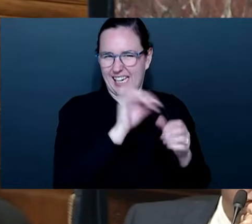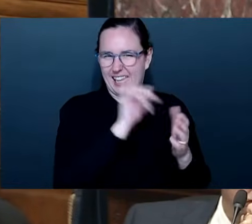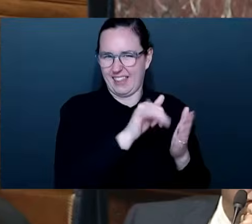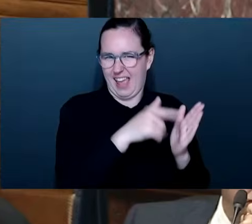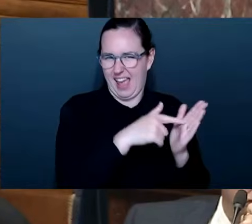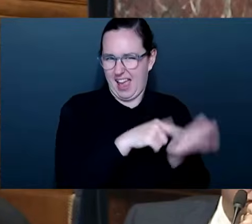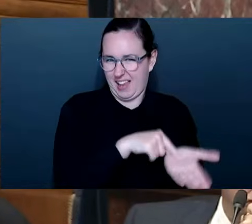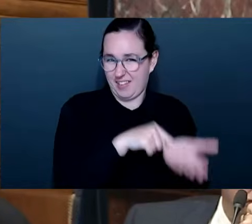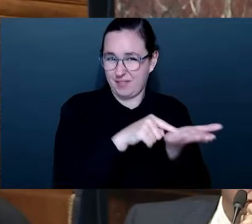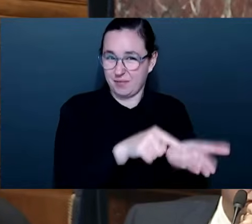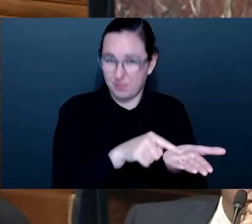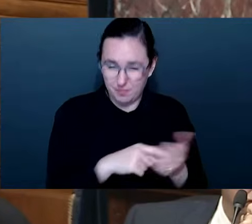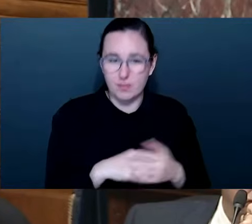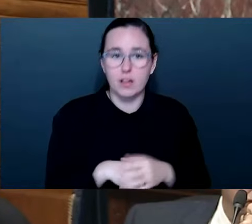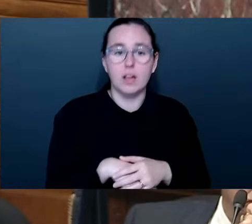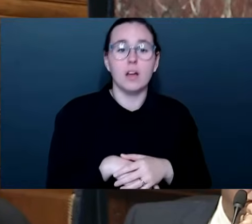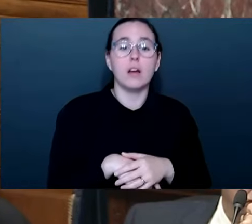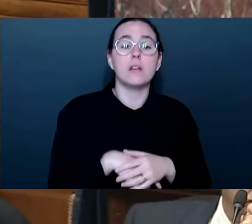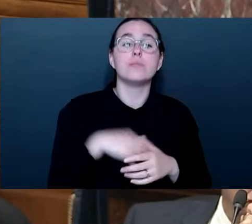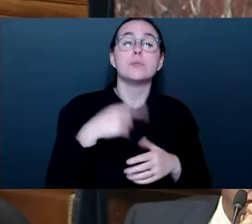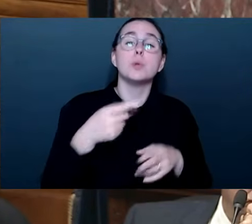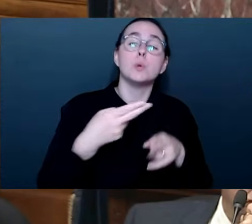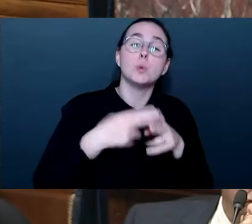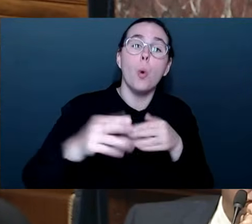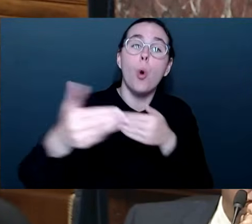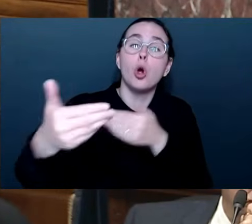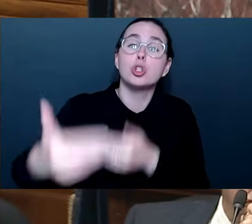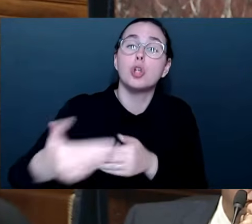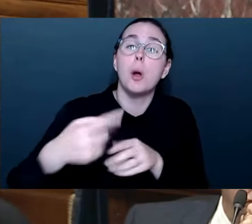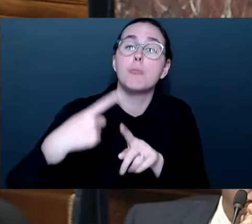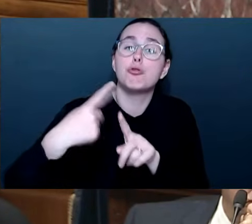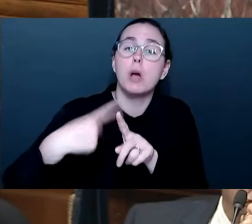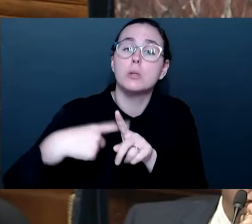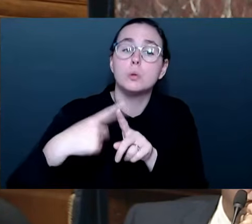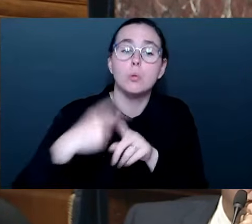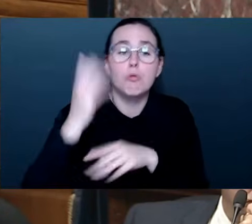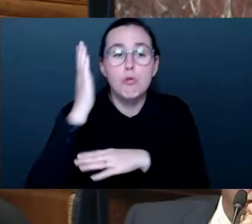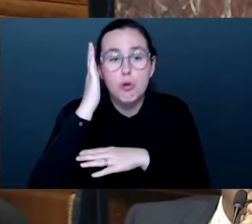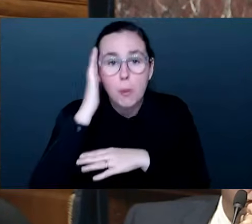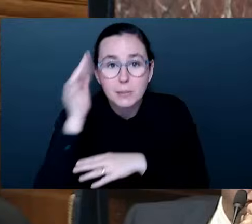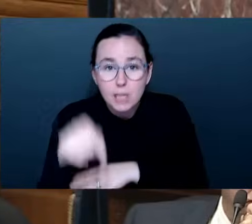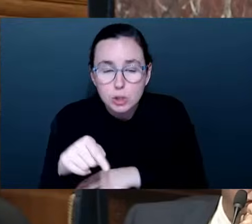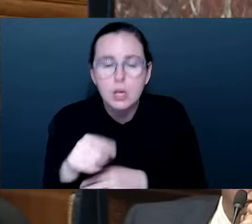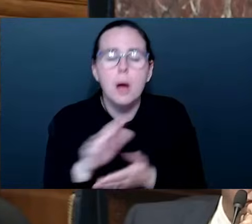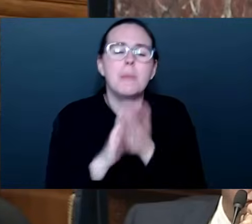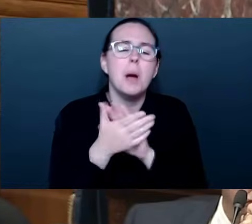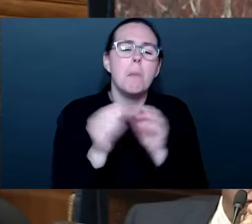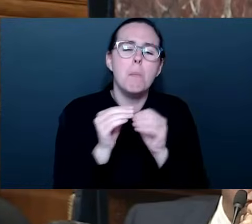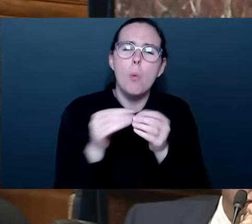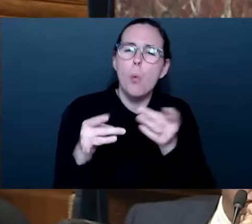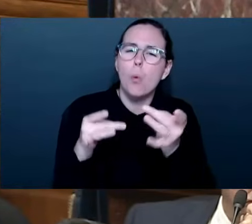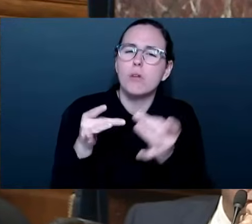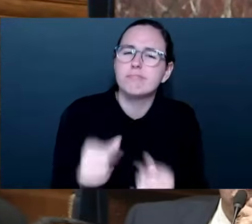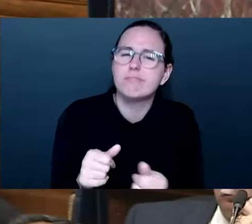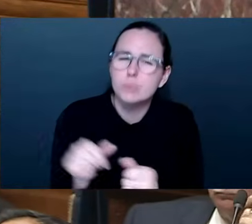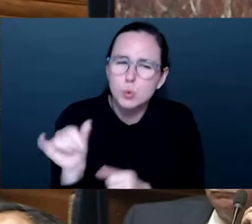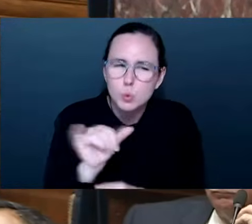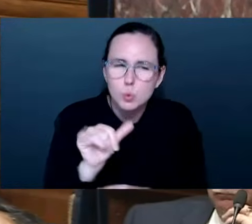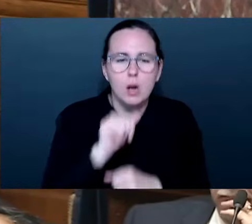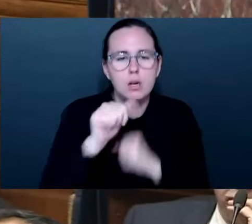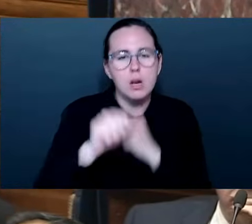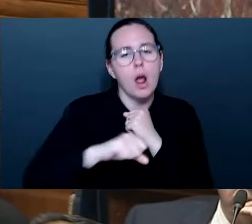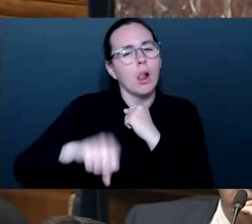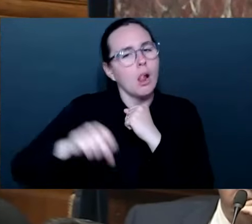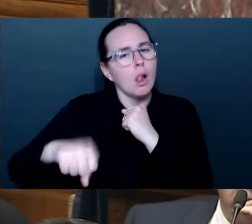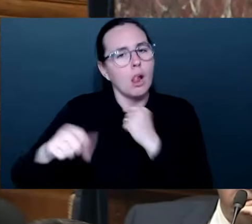support administration, promote operational efficiency, and enhance the overall effectiveness of this important regulatory